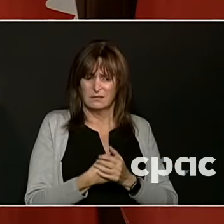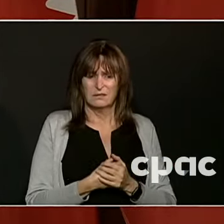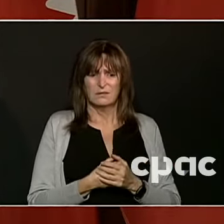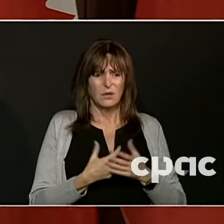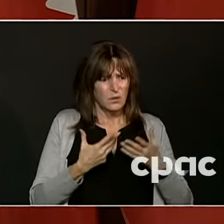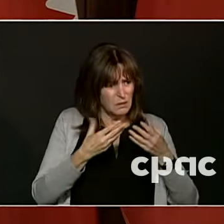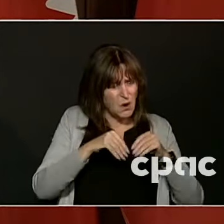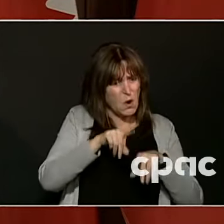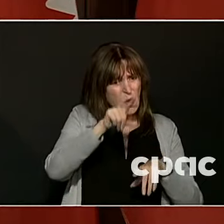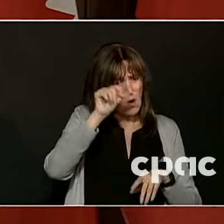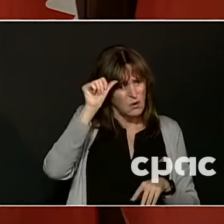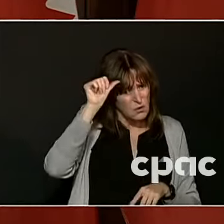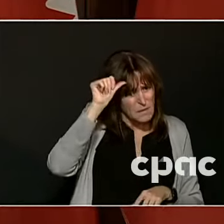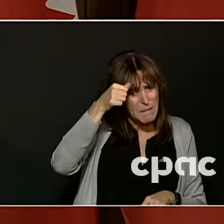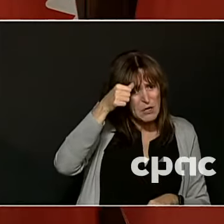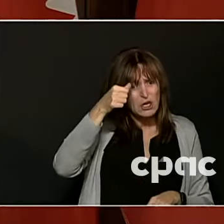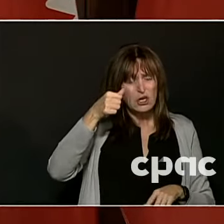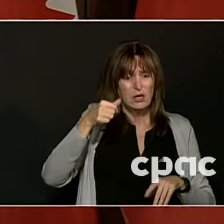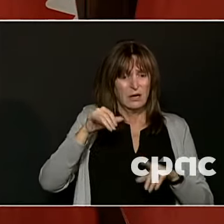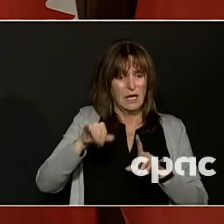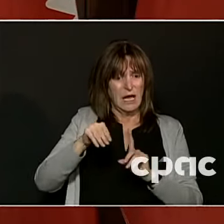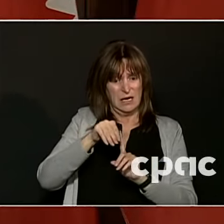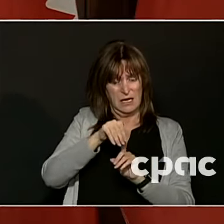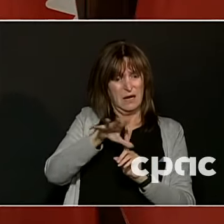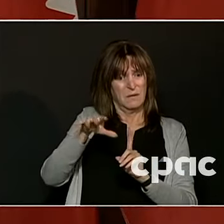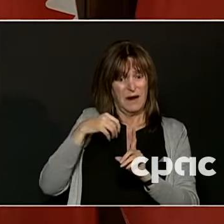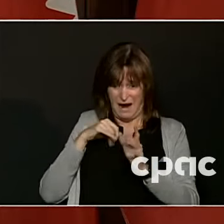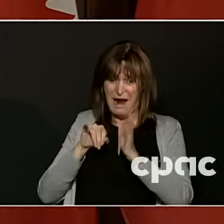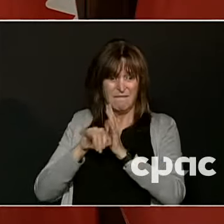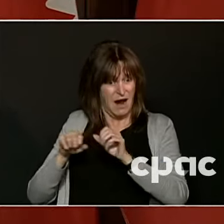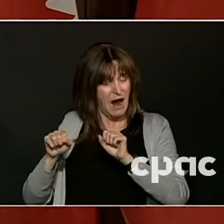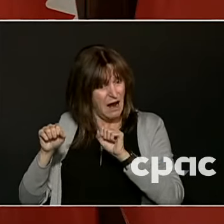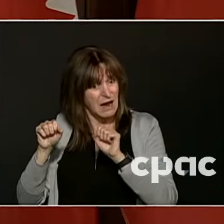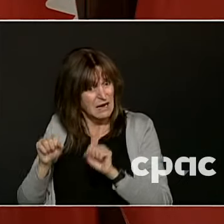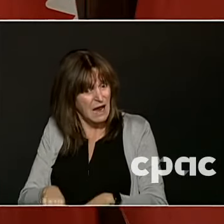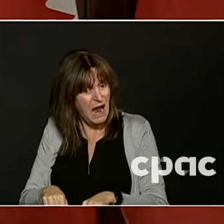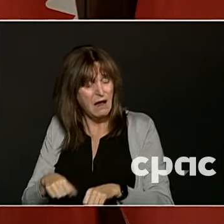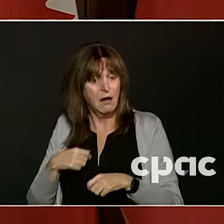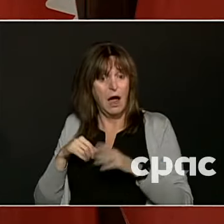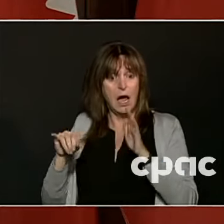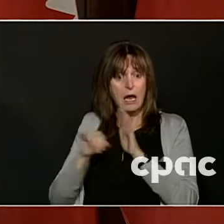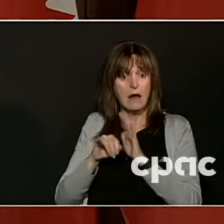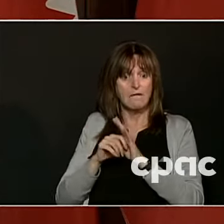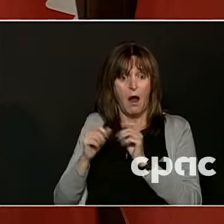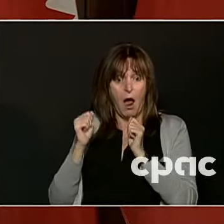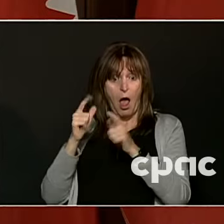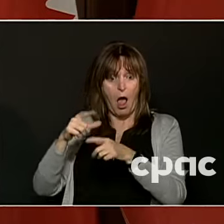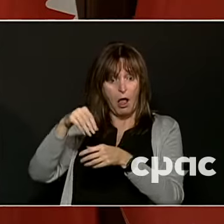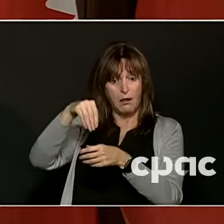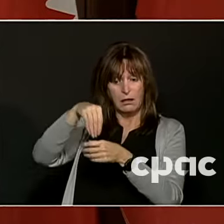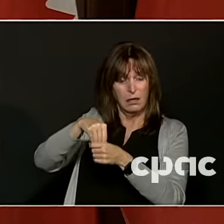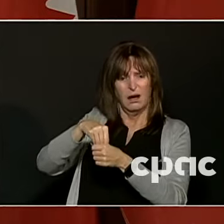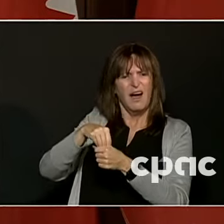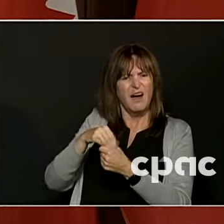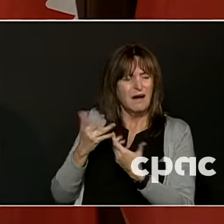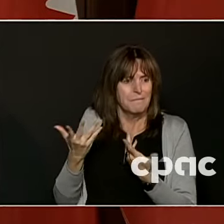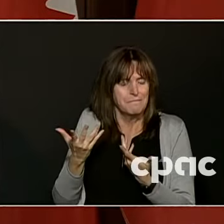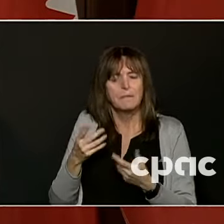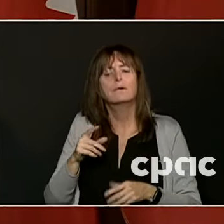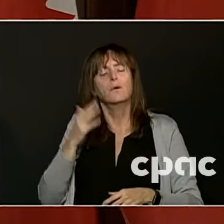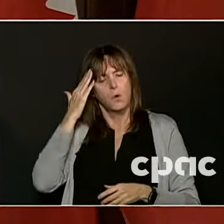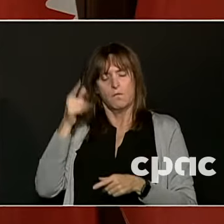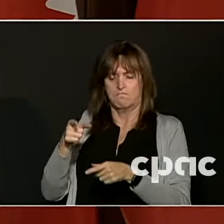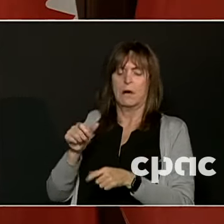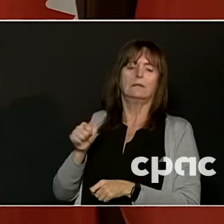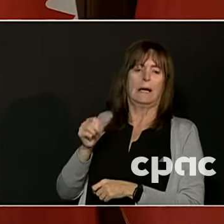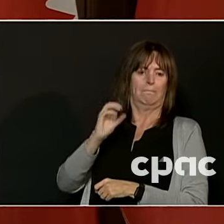that's identifiable, it's 10% of the cases. And it's really a proxy or an example or a view into